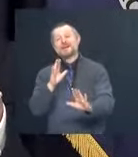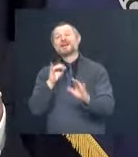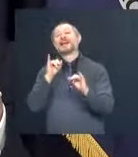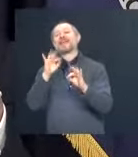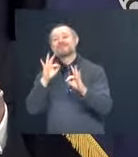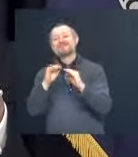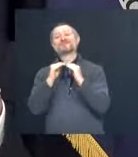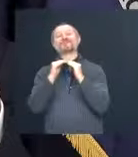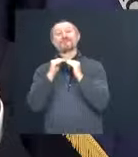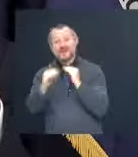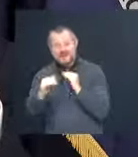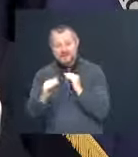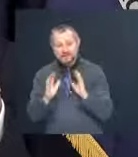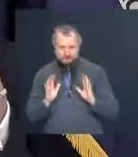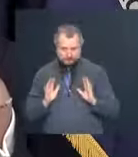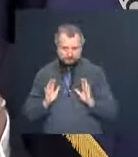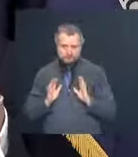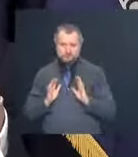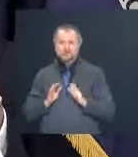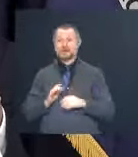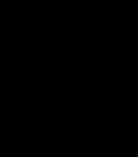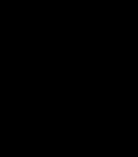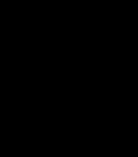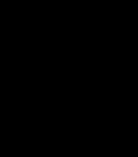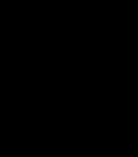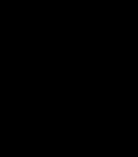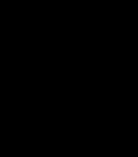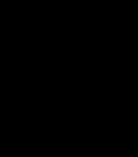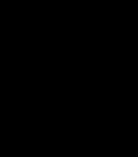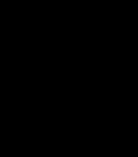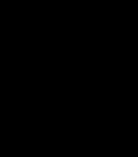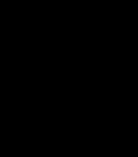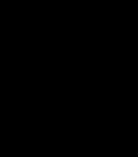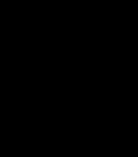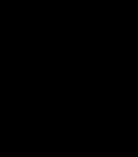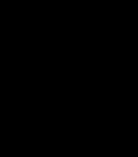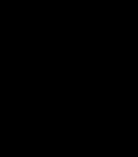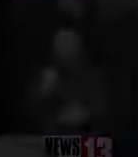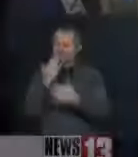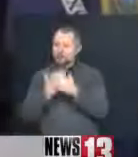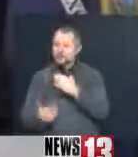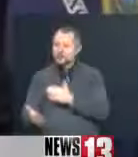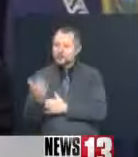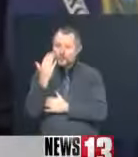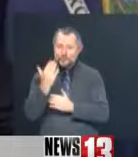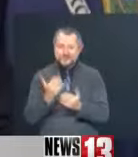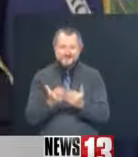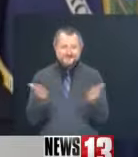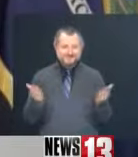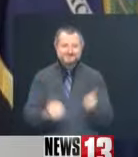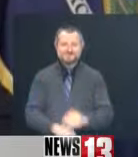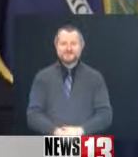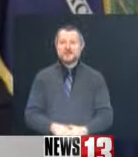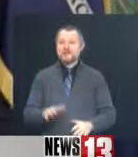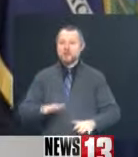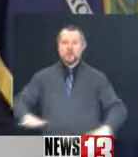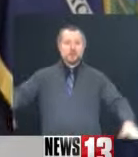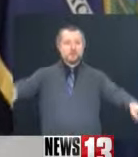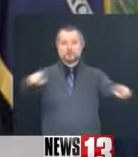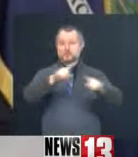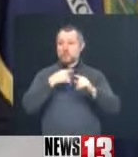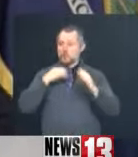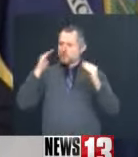Marcia, we are in control of this. Next at noon, Governor Cuomo gives an update on